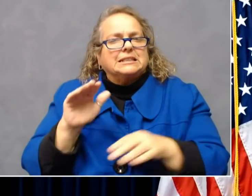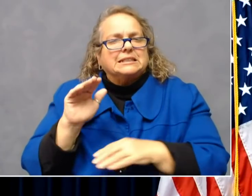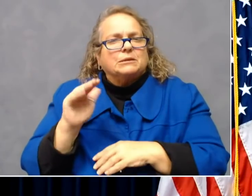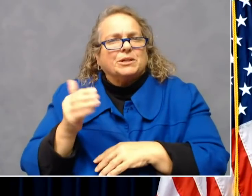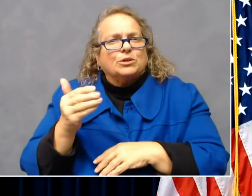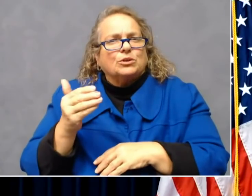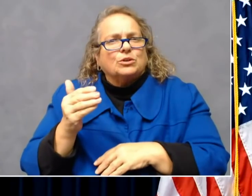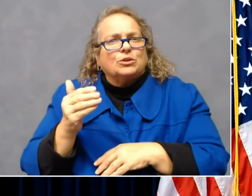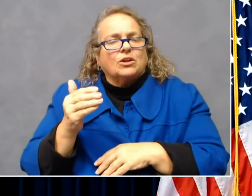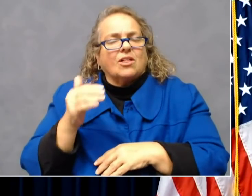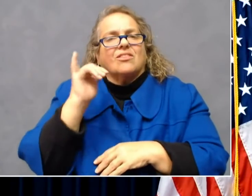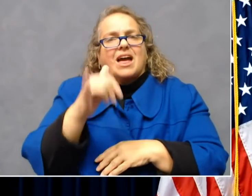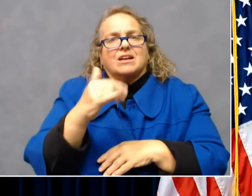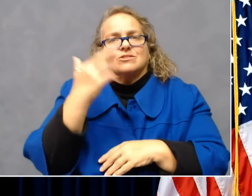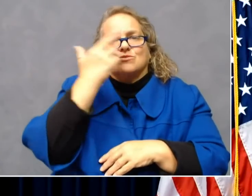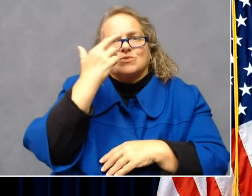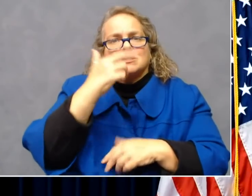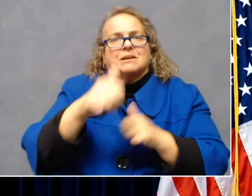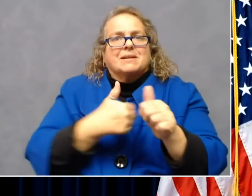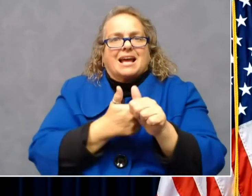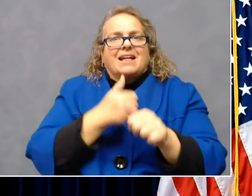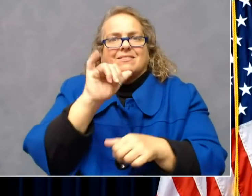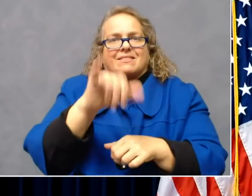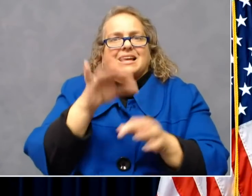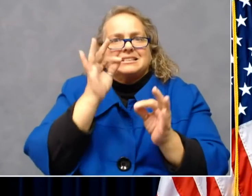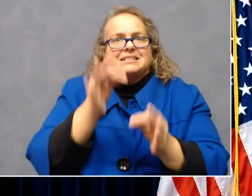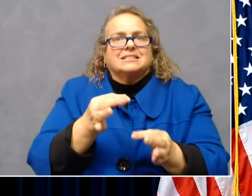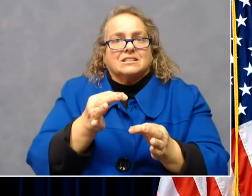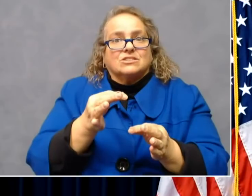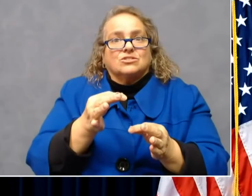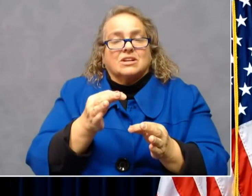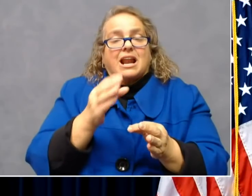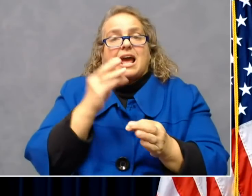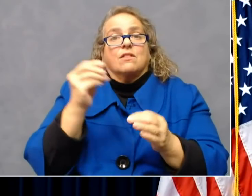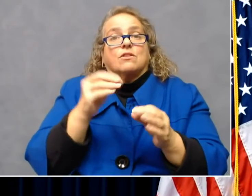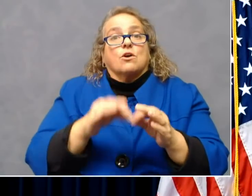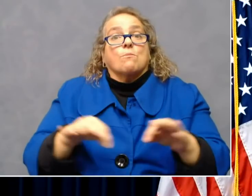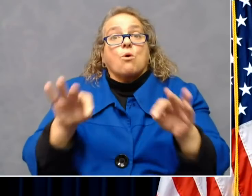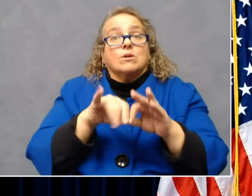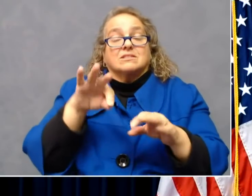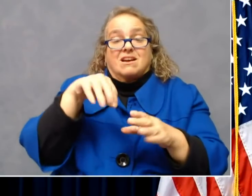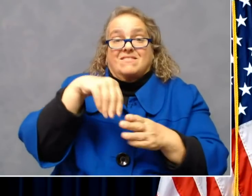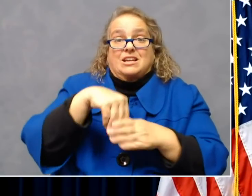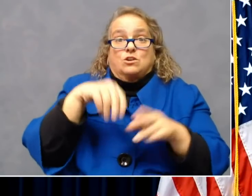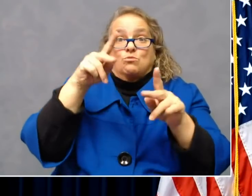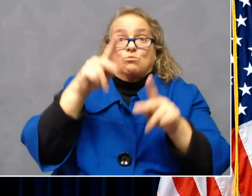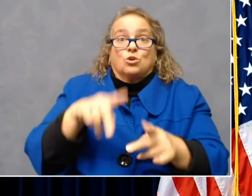behind that, along with the importance of in-person learning is